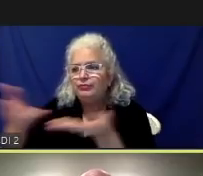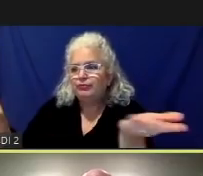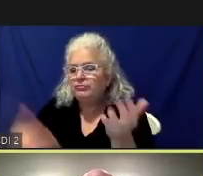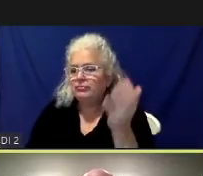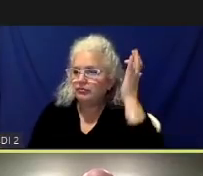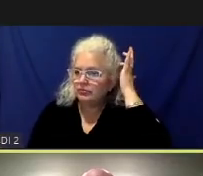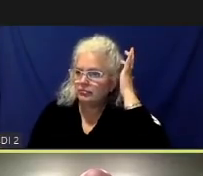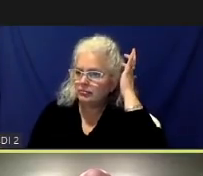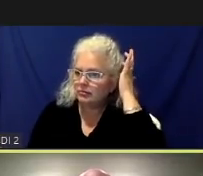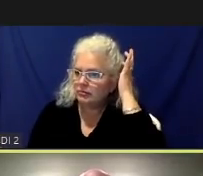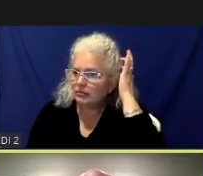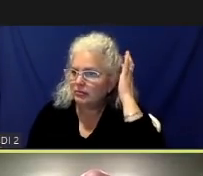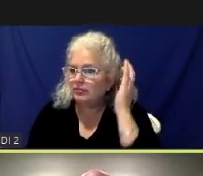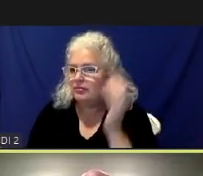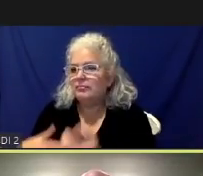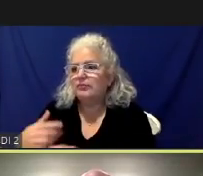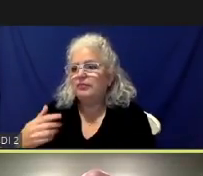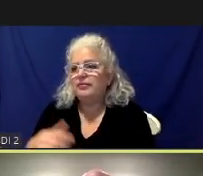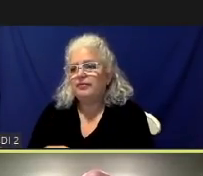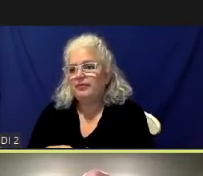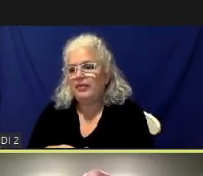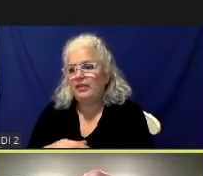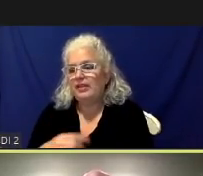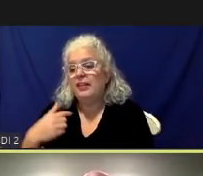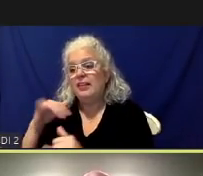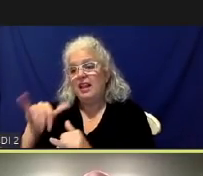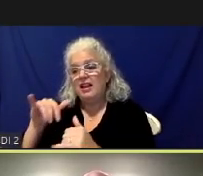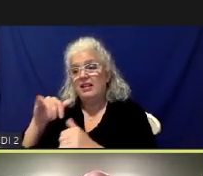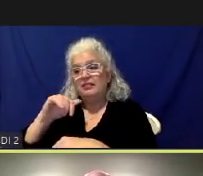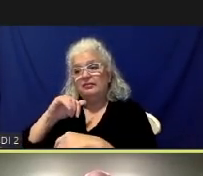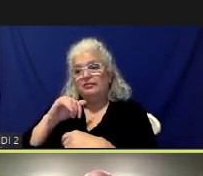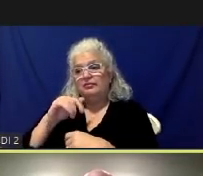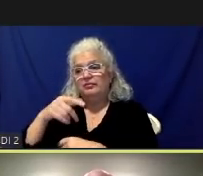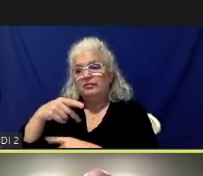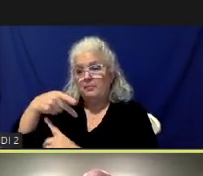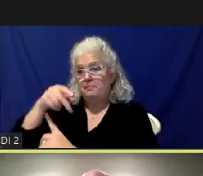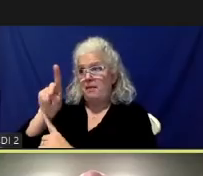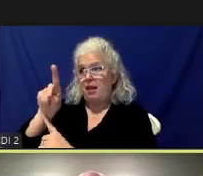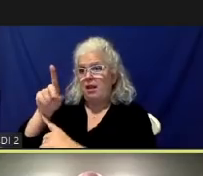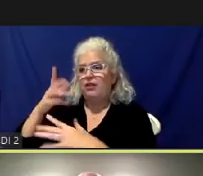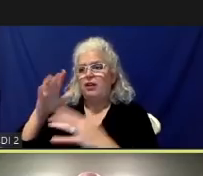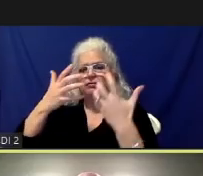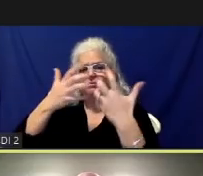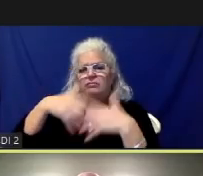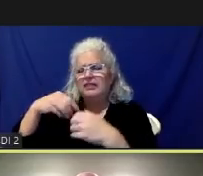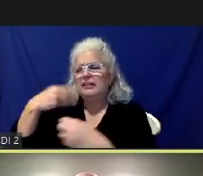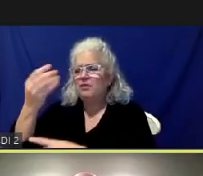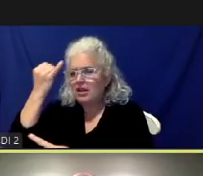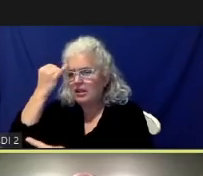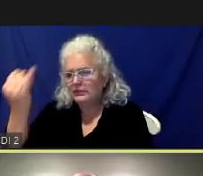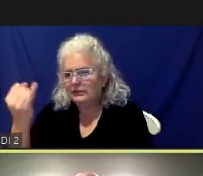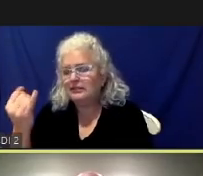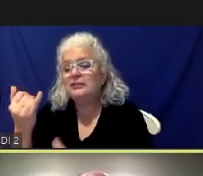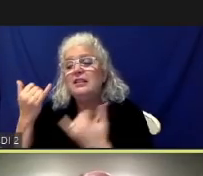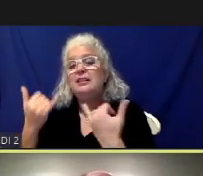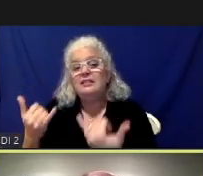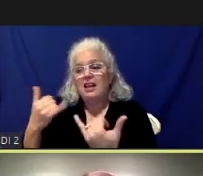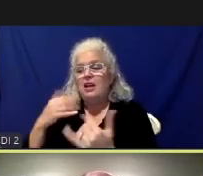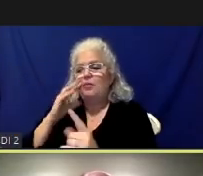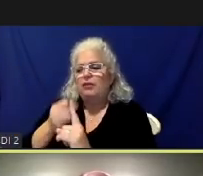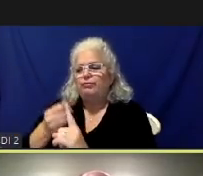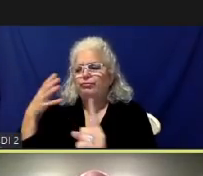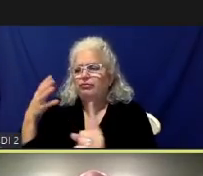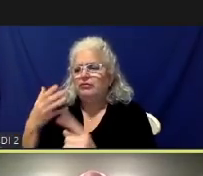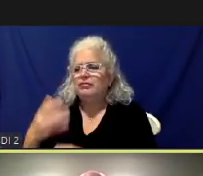invited to get your vaccine, you'll arrive at a vaccination center. There'll be a greeter there that one ensures that